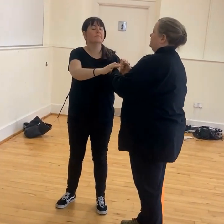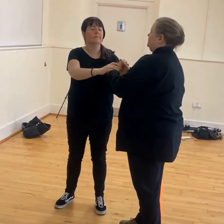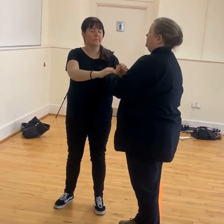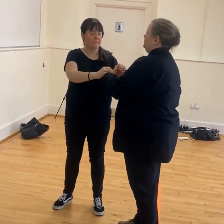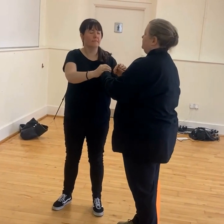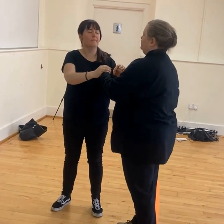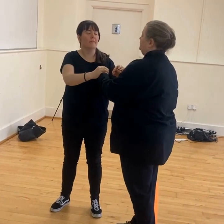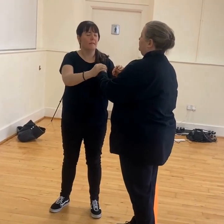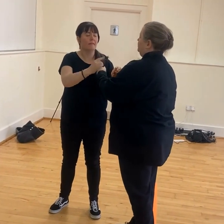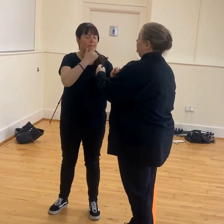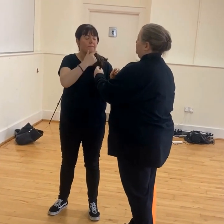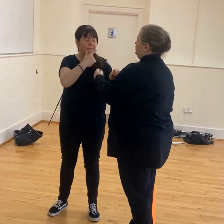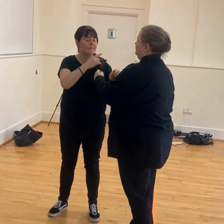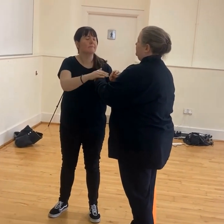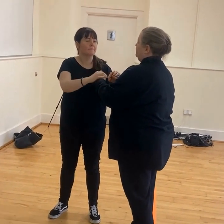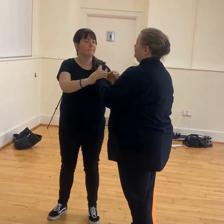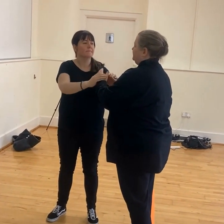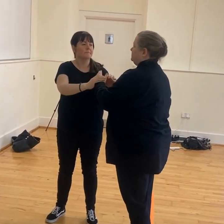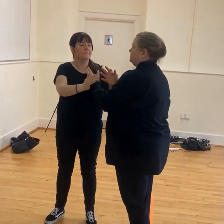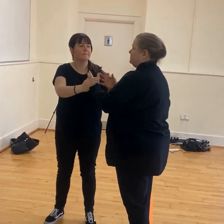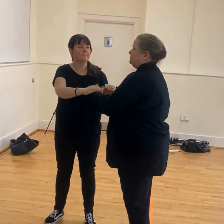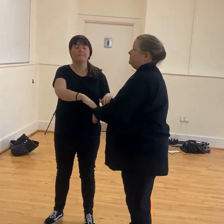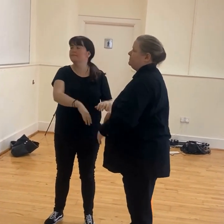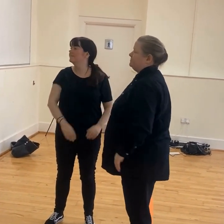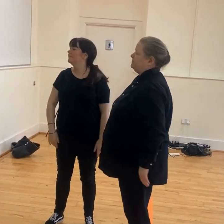They're having a little conversation with the deaf-blind person.